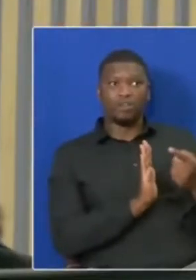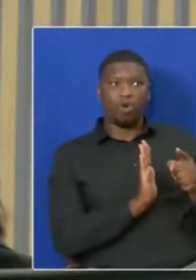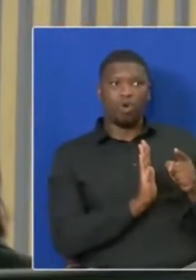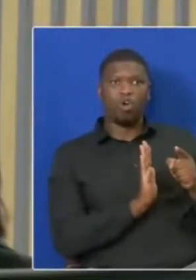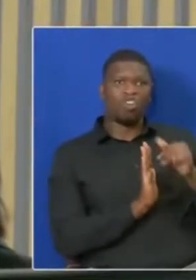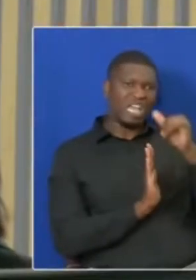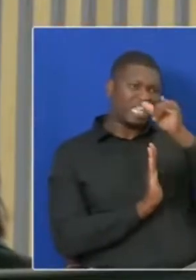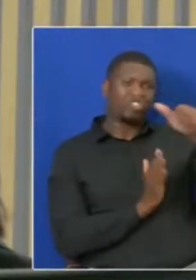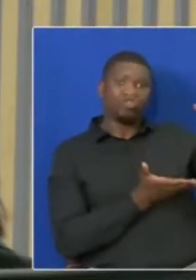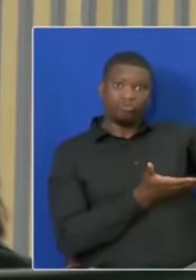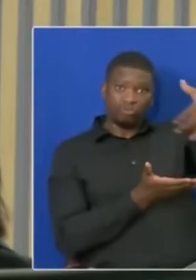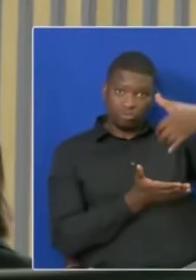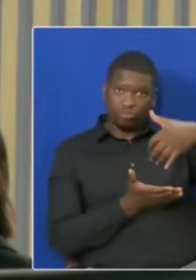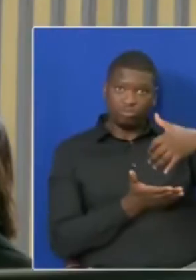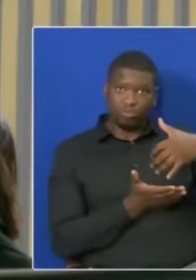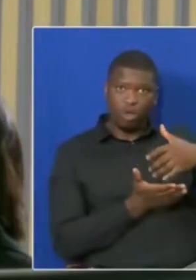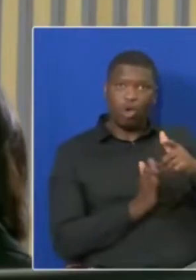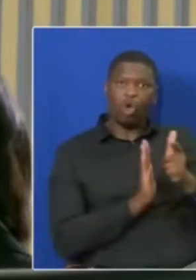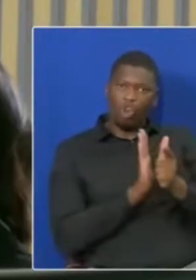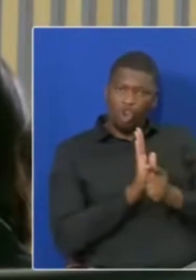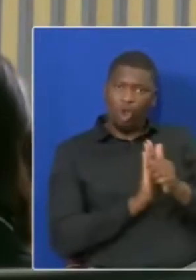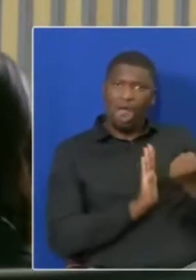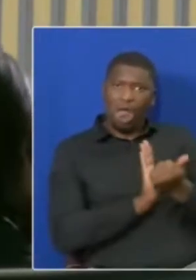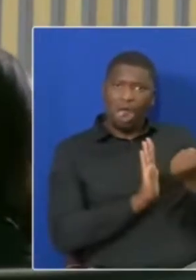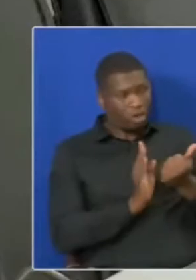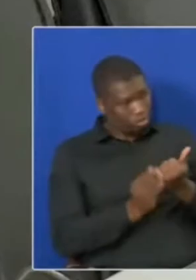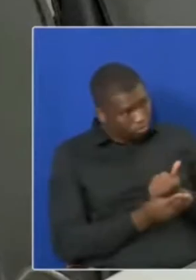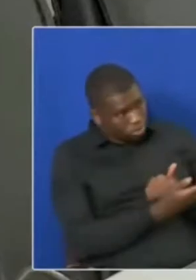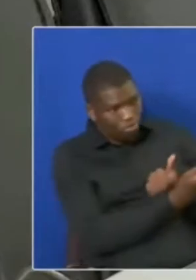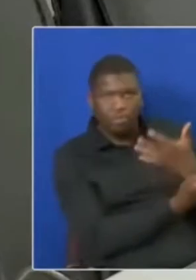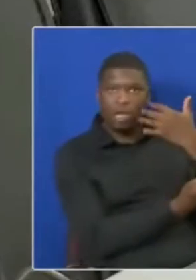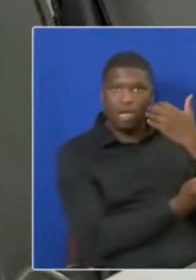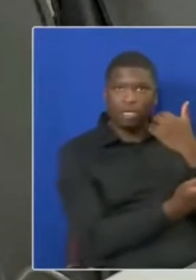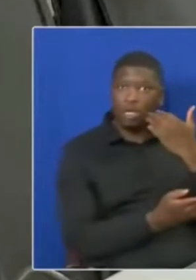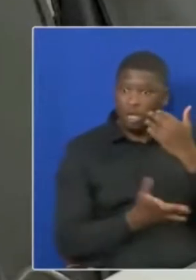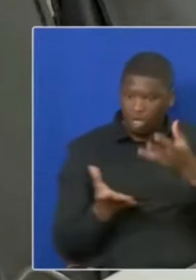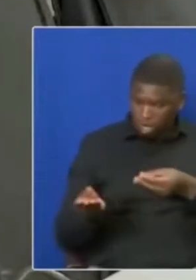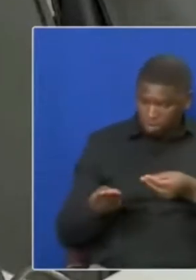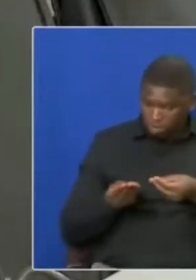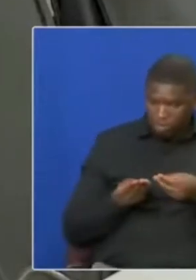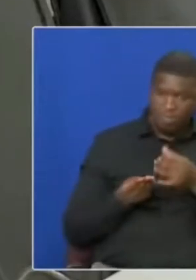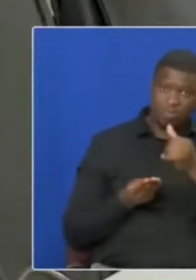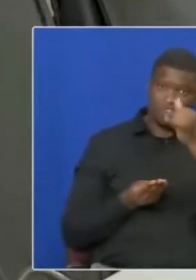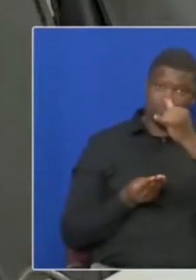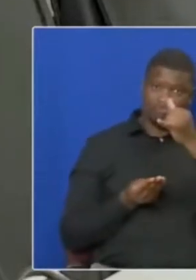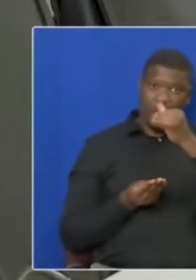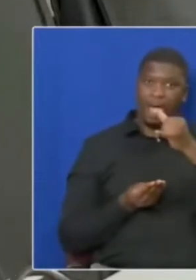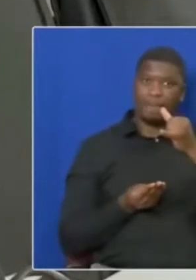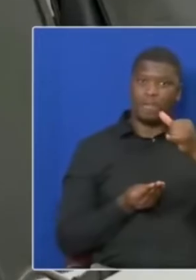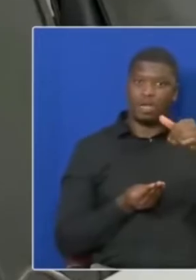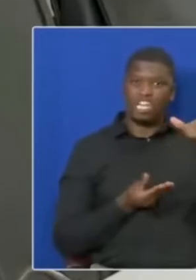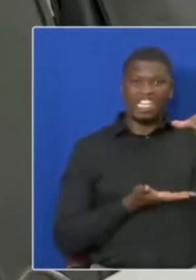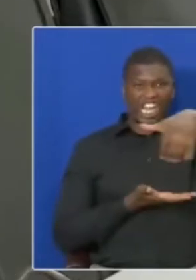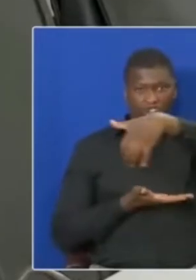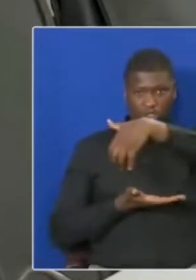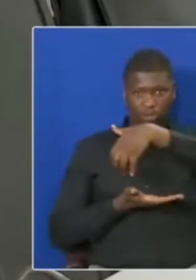The amendments relate mainly to crime intelligence. That's attached as RF9 to the chats.